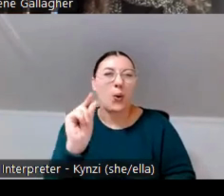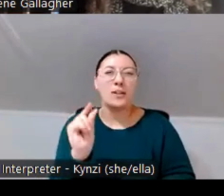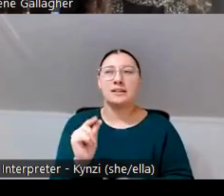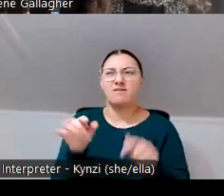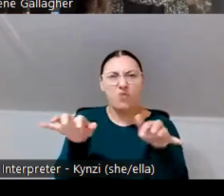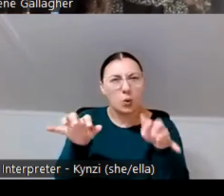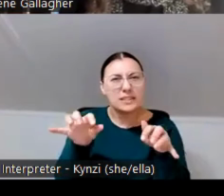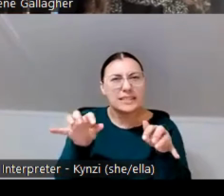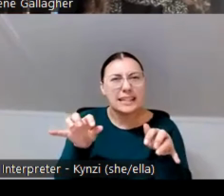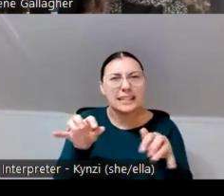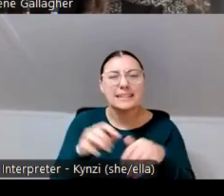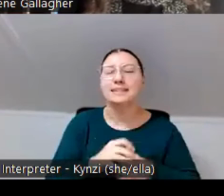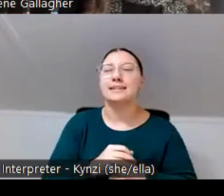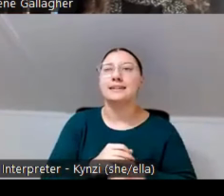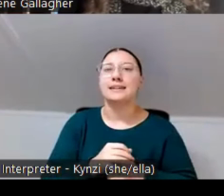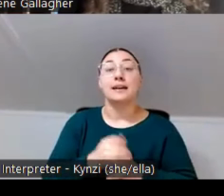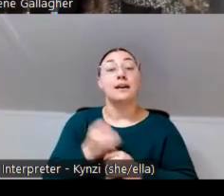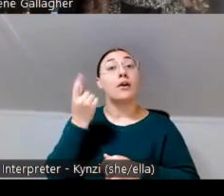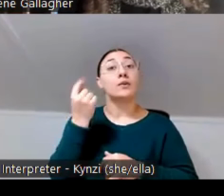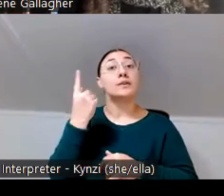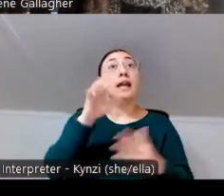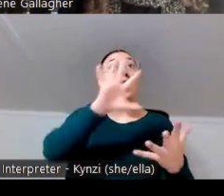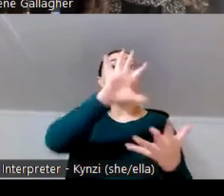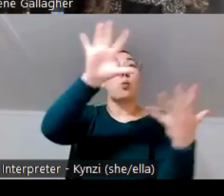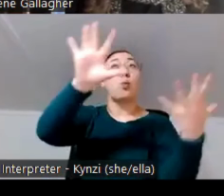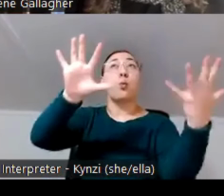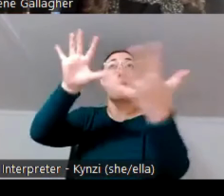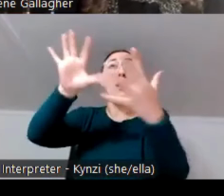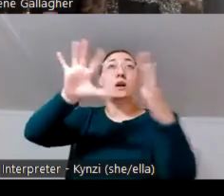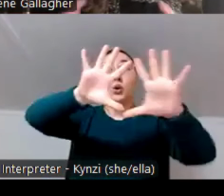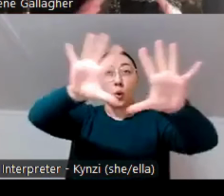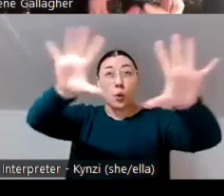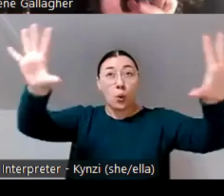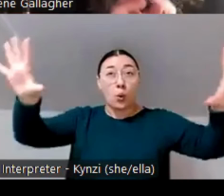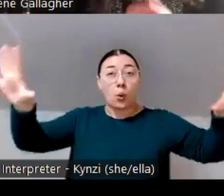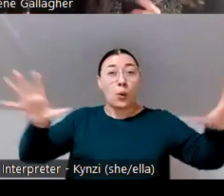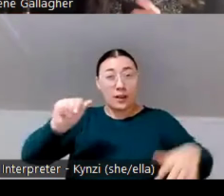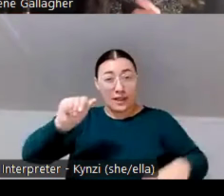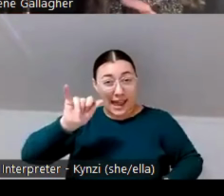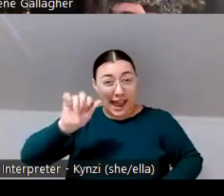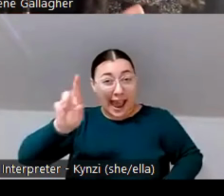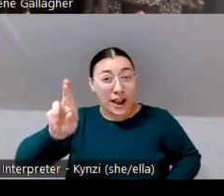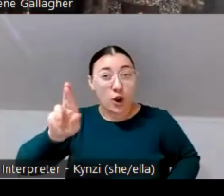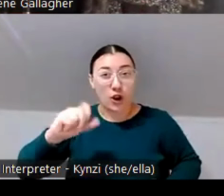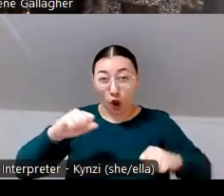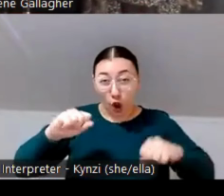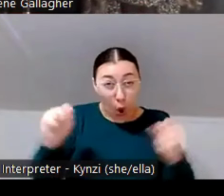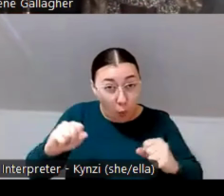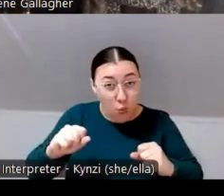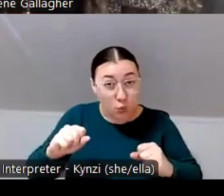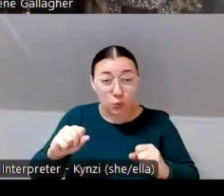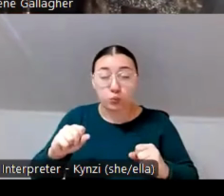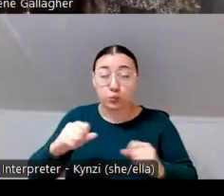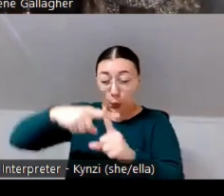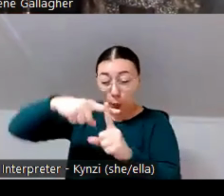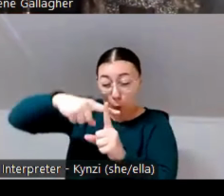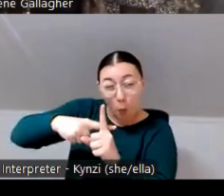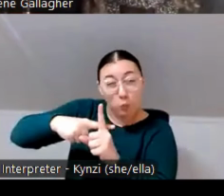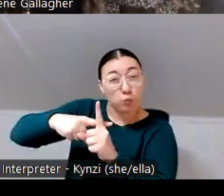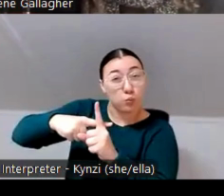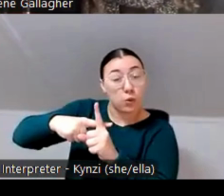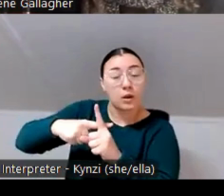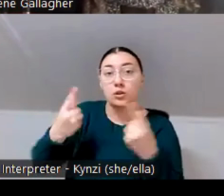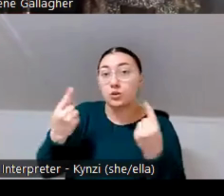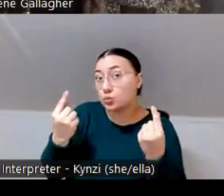When the air in the clouds is very cold, instead of raindrops, we get ice